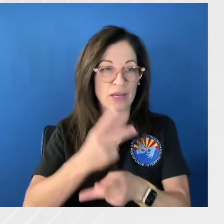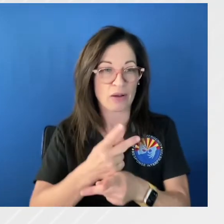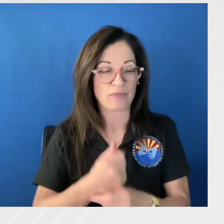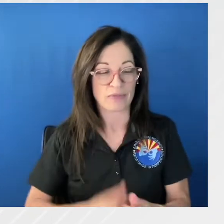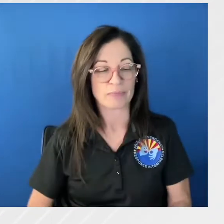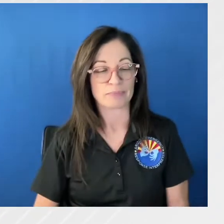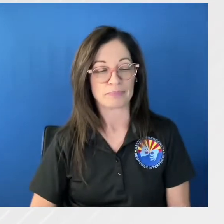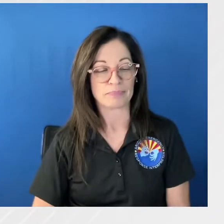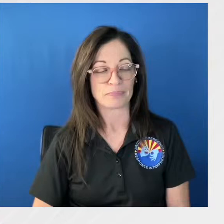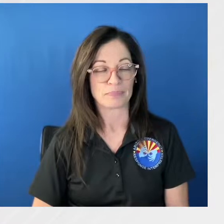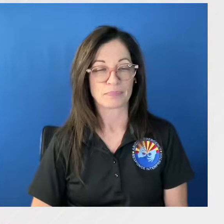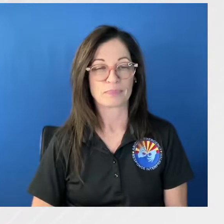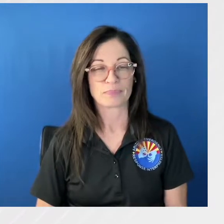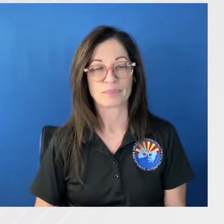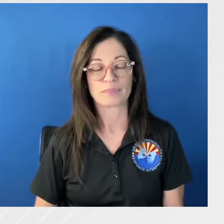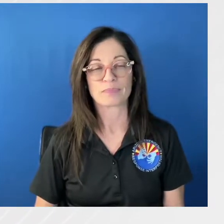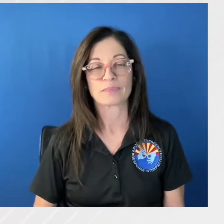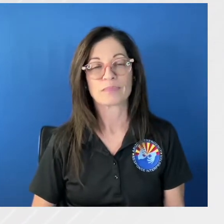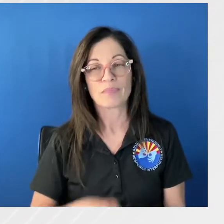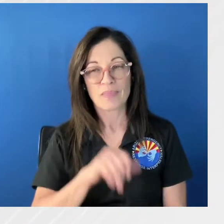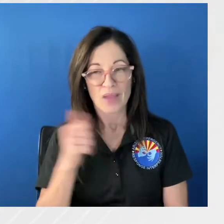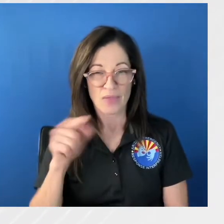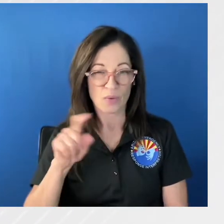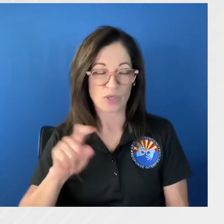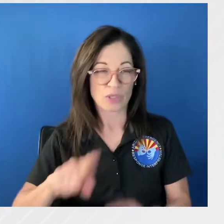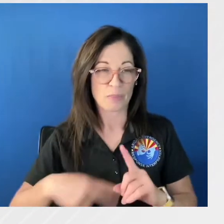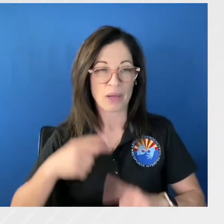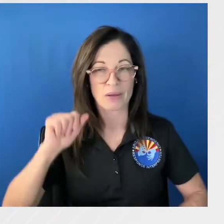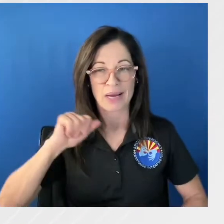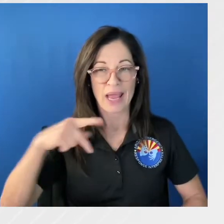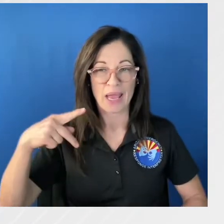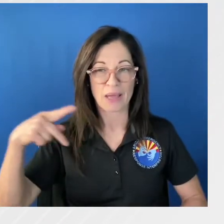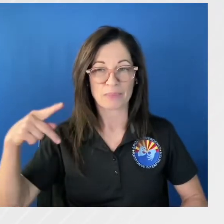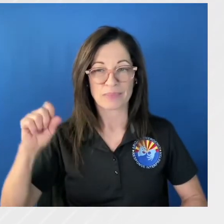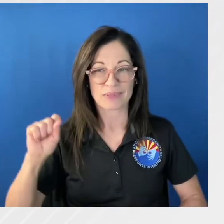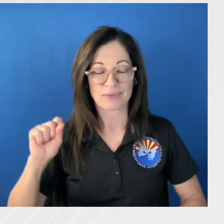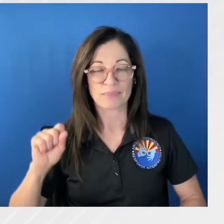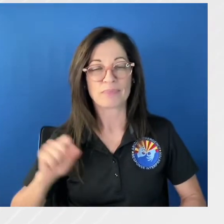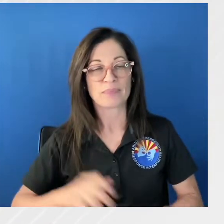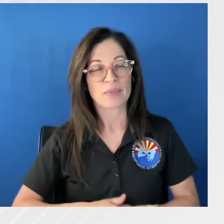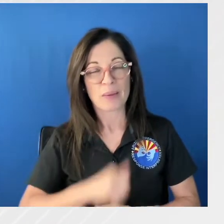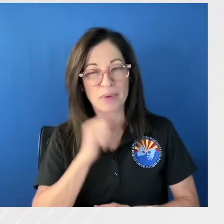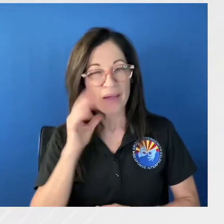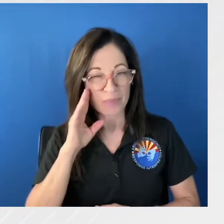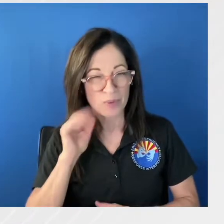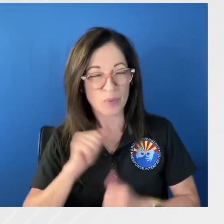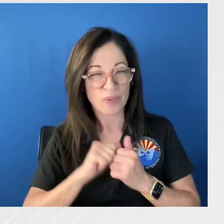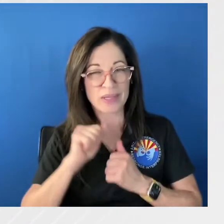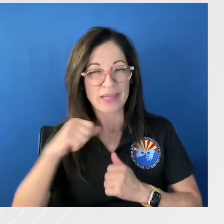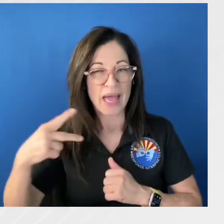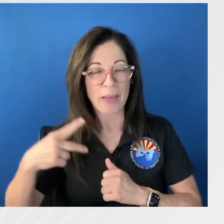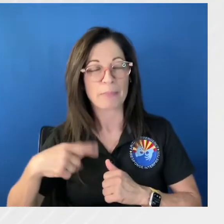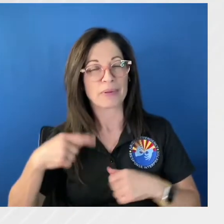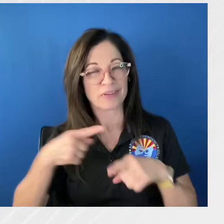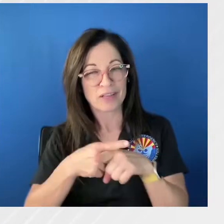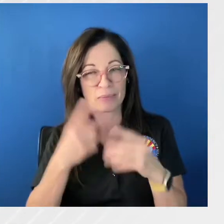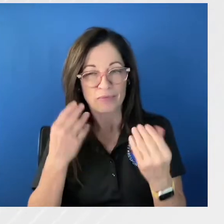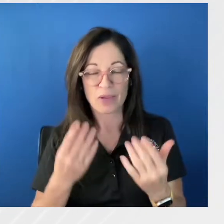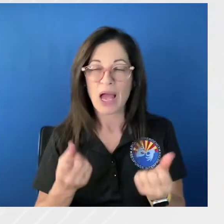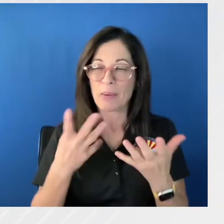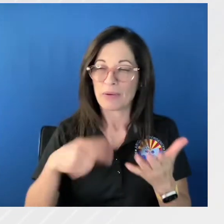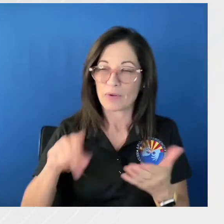One of this question was about apps. I'm not familiar with this app, but I think I understand where the conflicting information is coming up. How many of you are using Watch